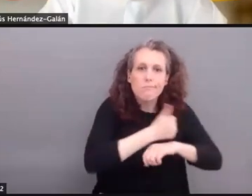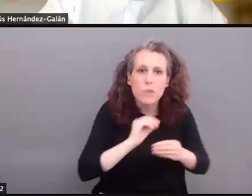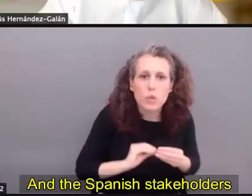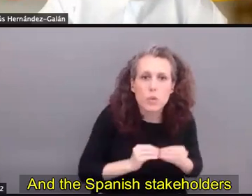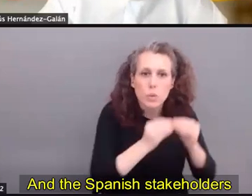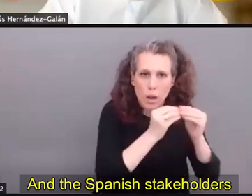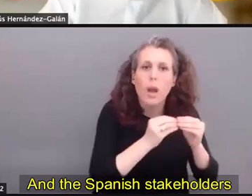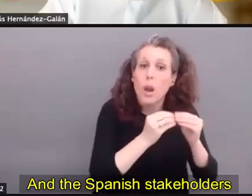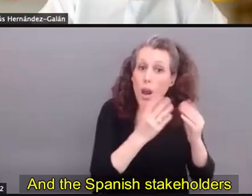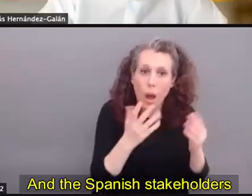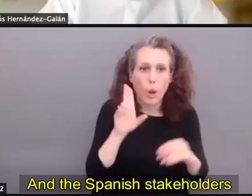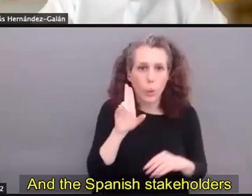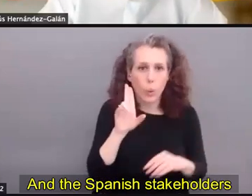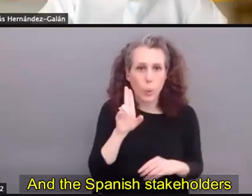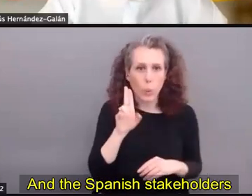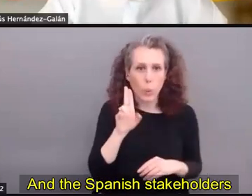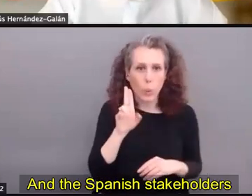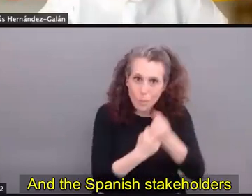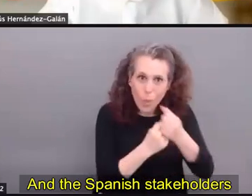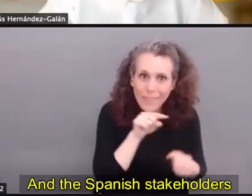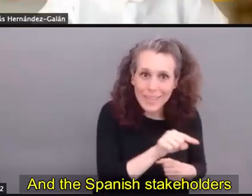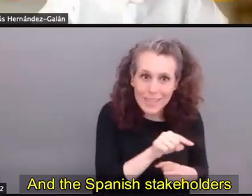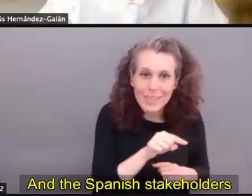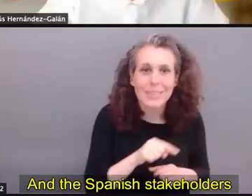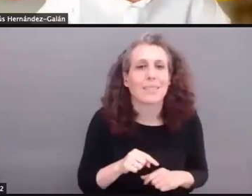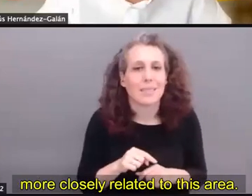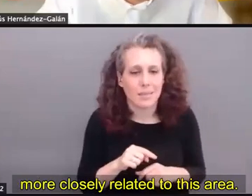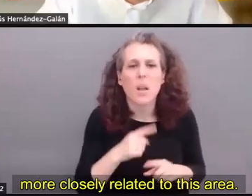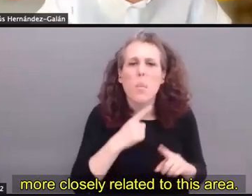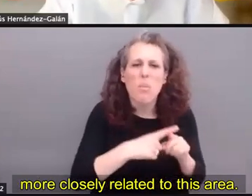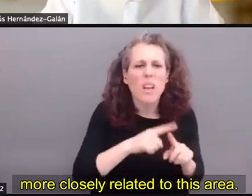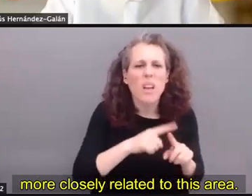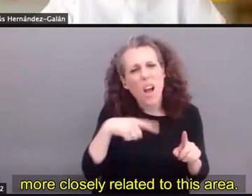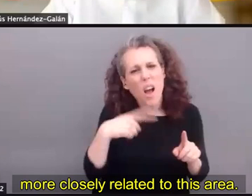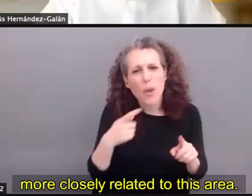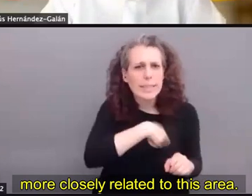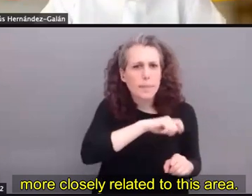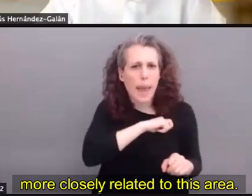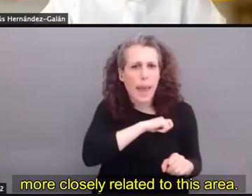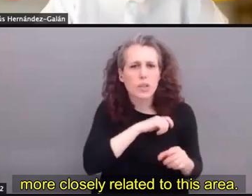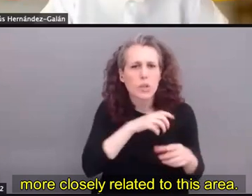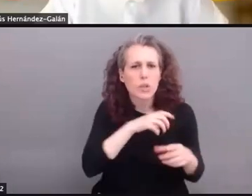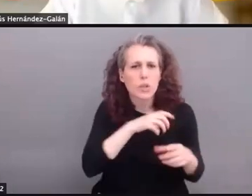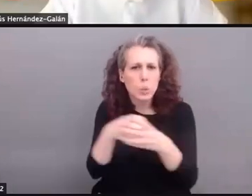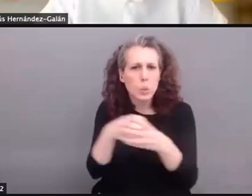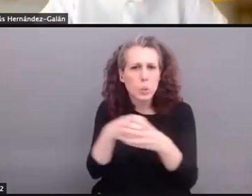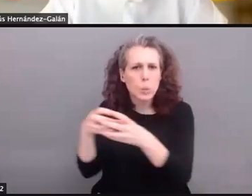UNE and Spanish stakeholders more closely related to this